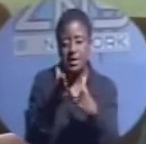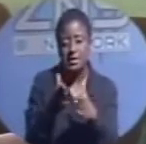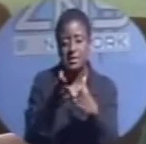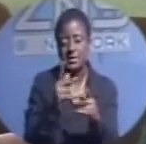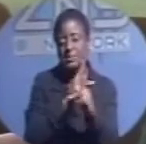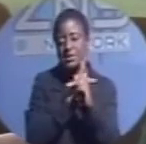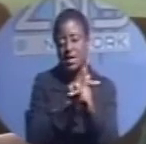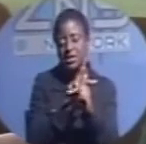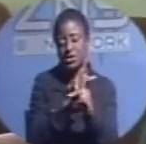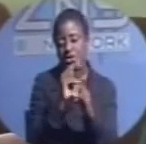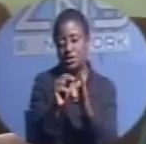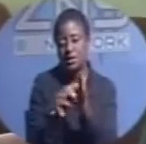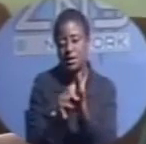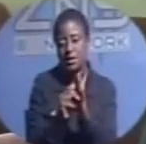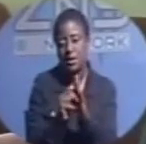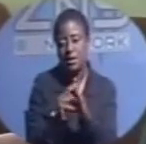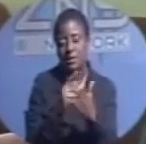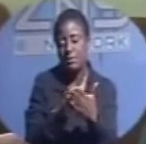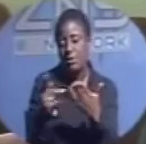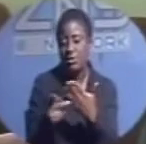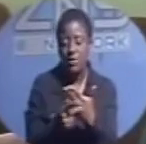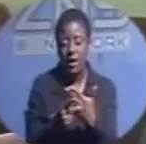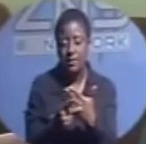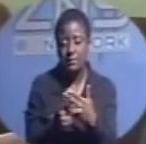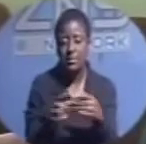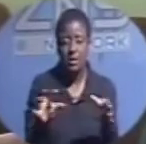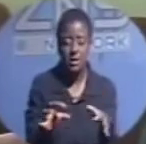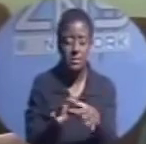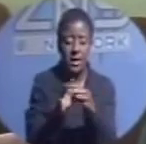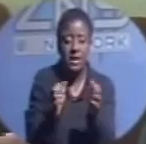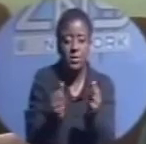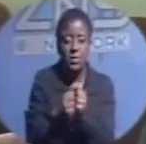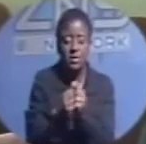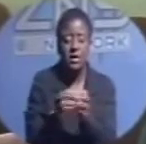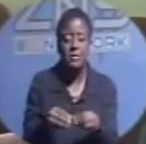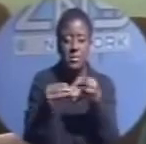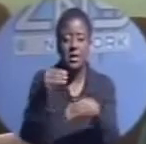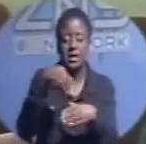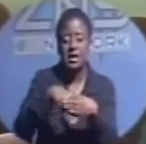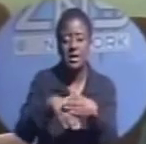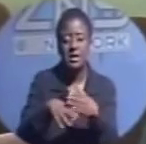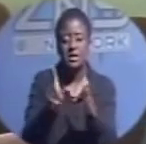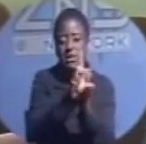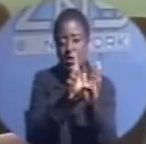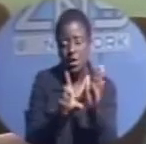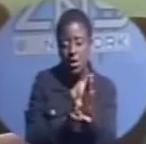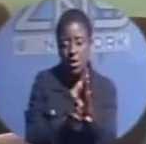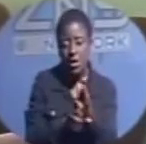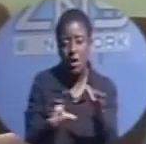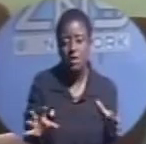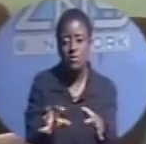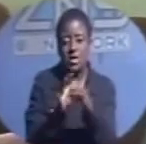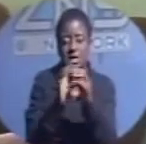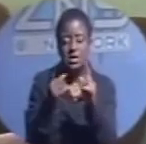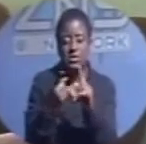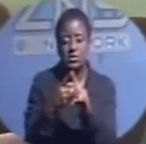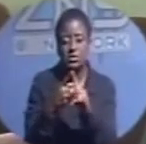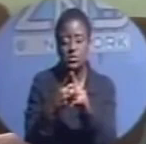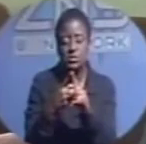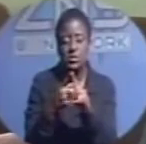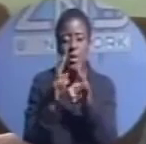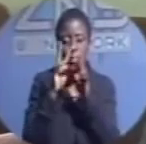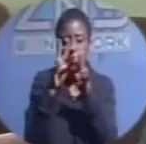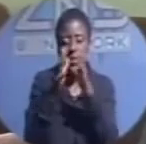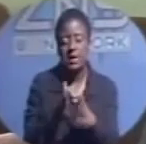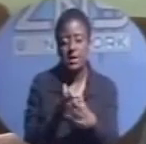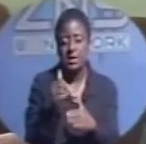combined with the implementation of the law relating to witness anonymity